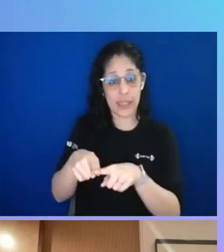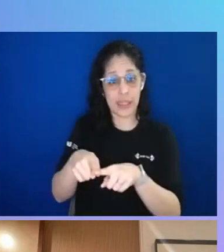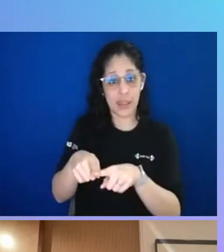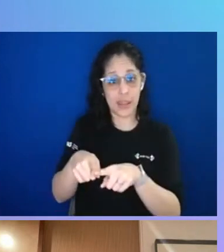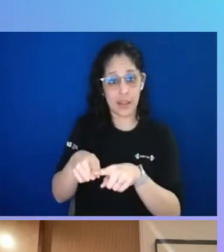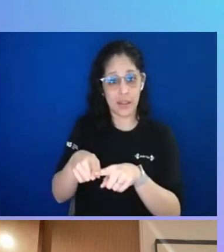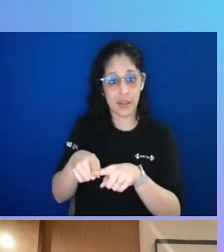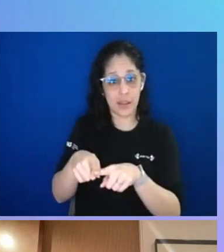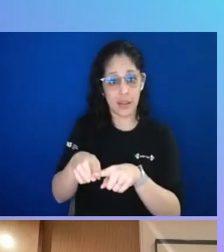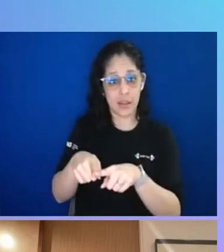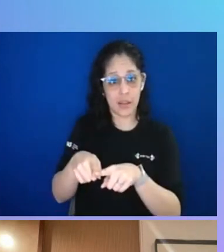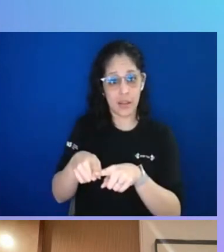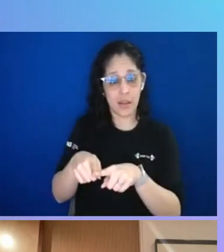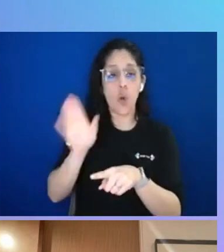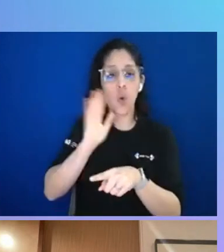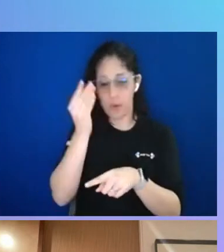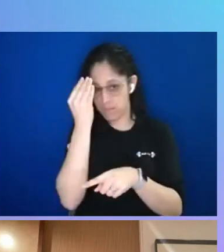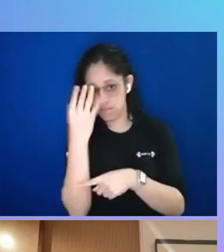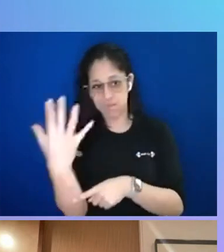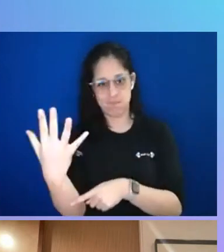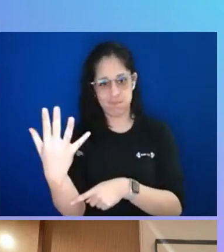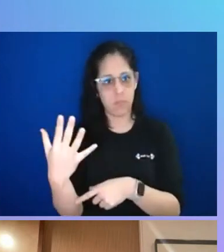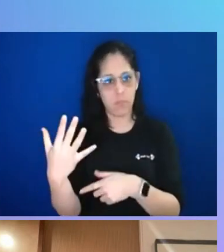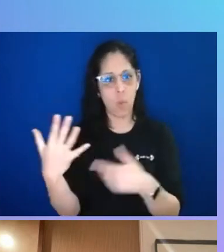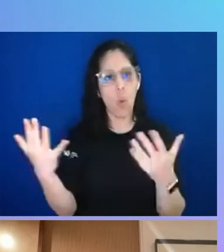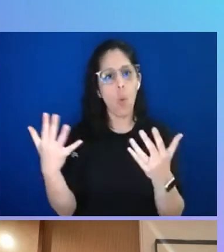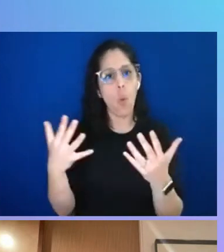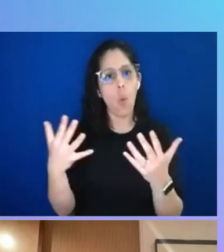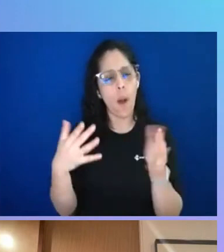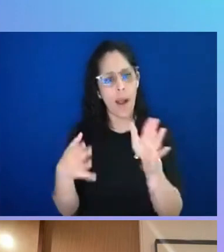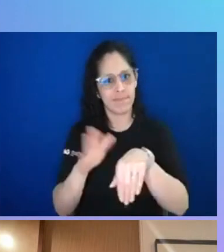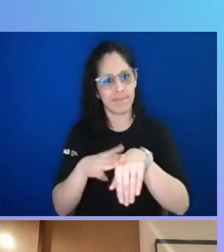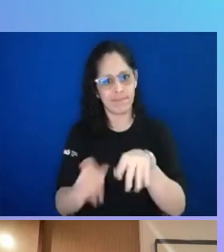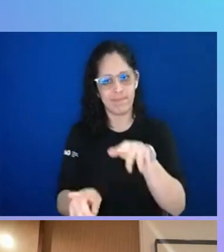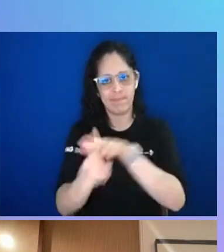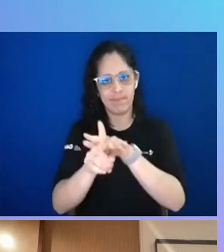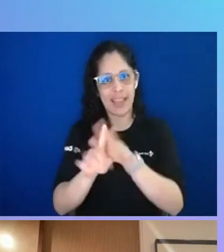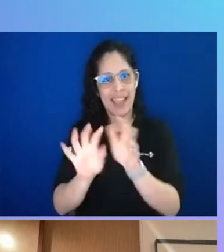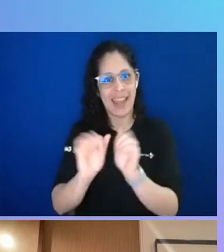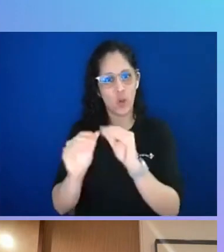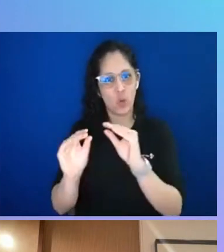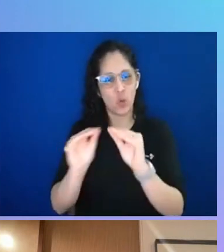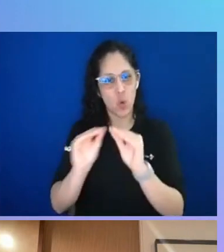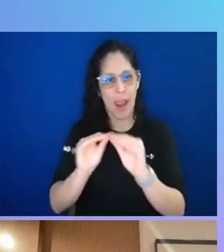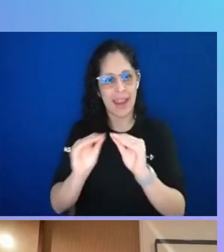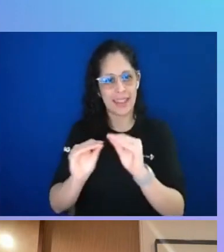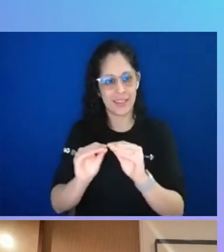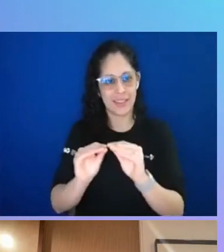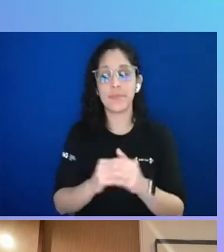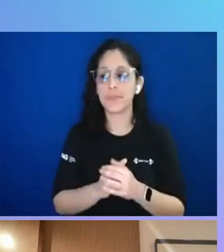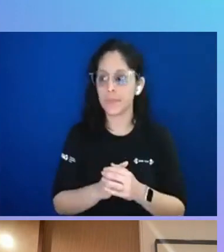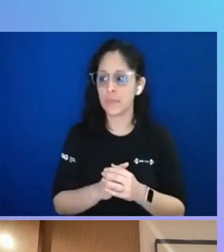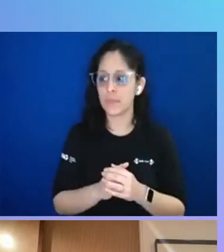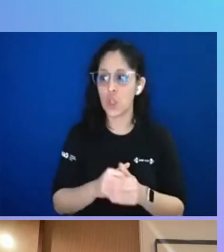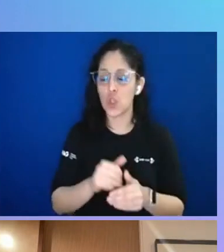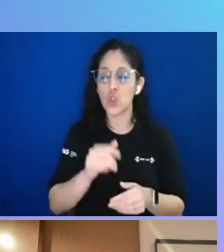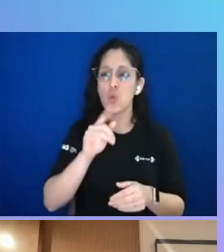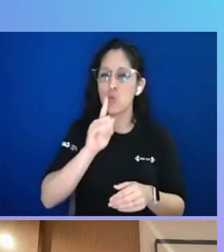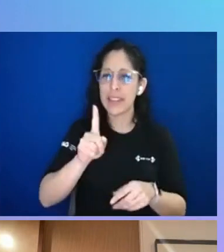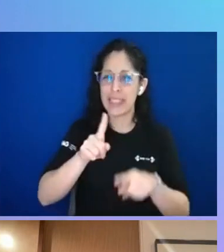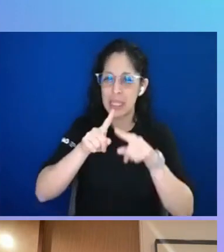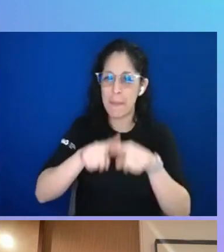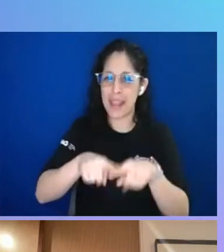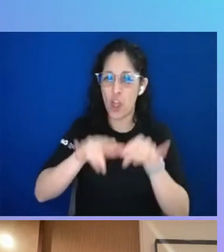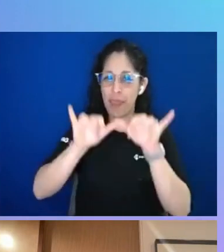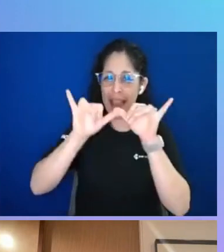There's limitations to Form Assist. The accuracy depends on the calibration process. So if Form